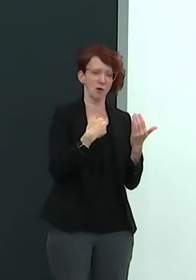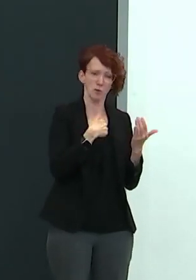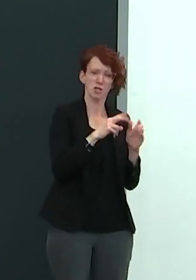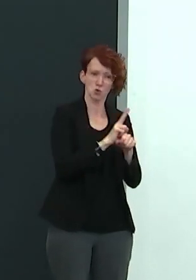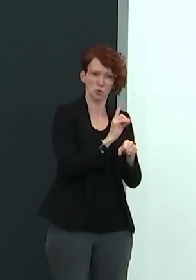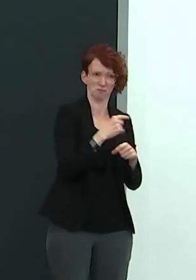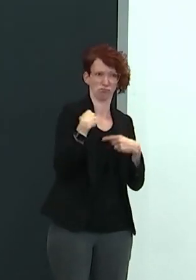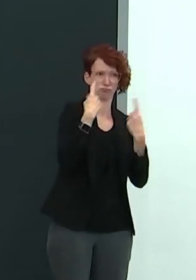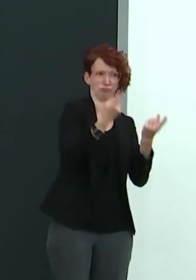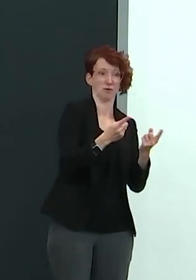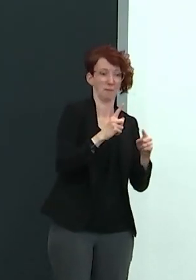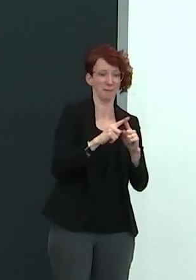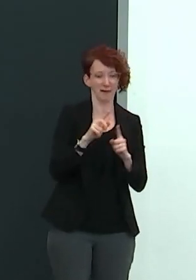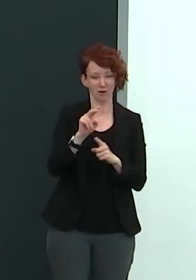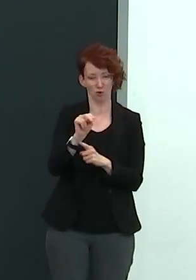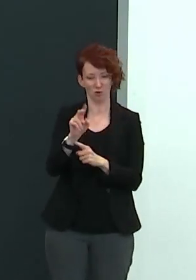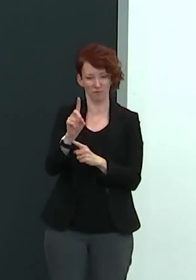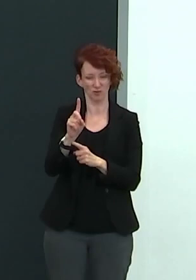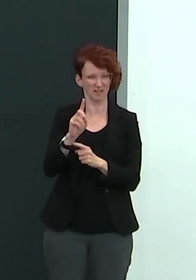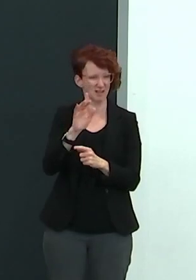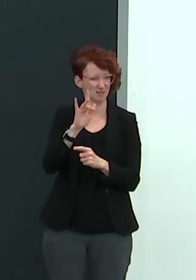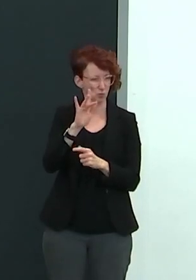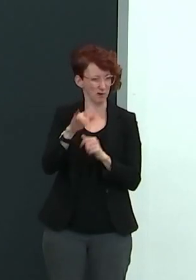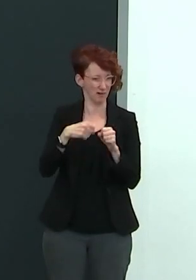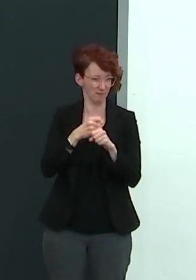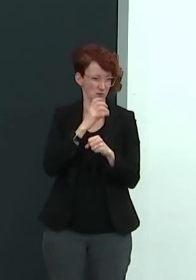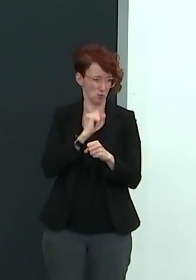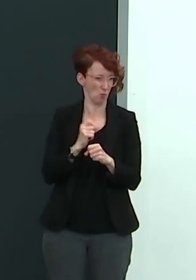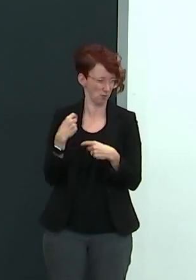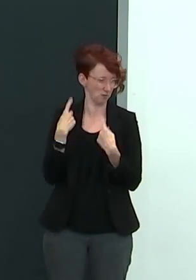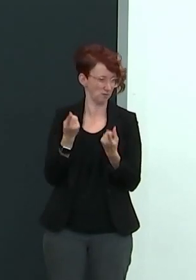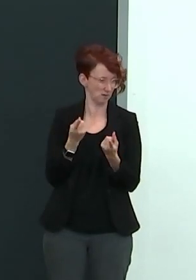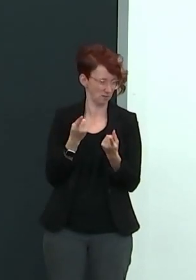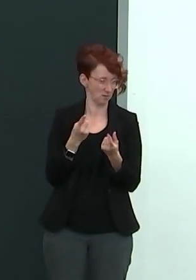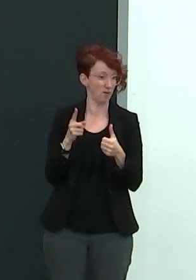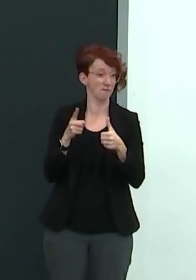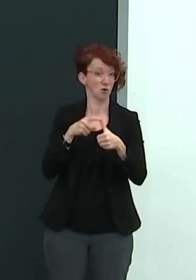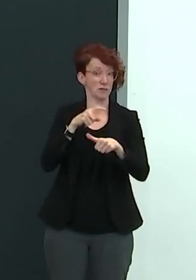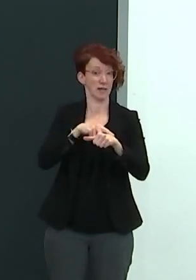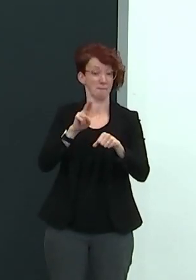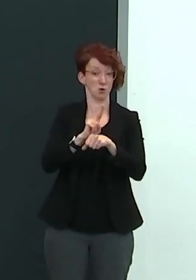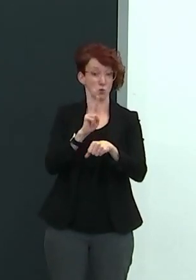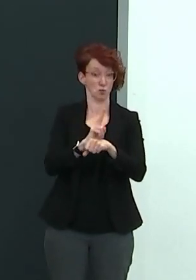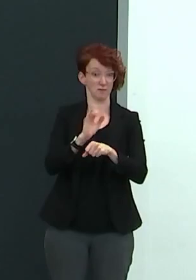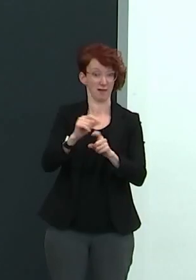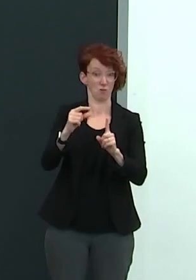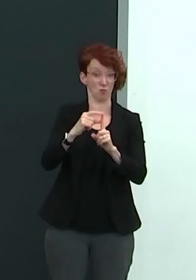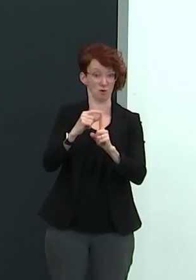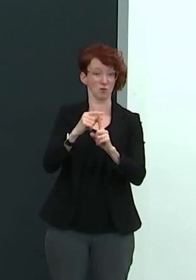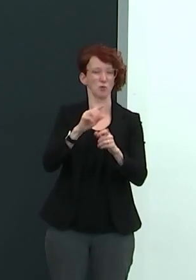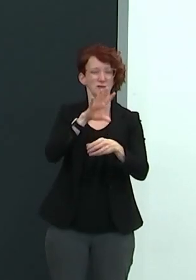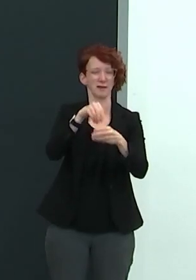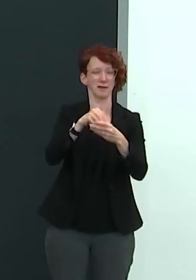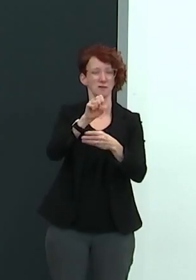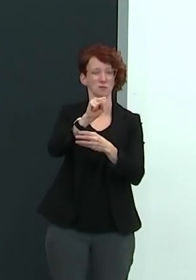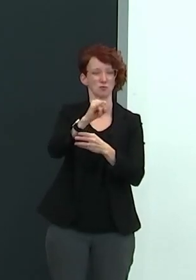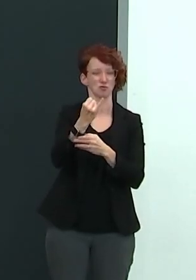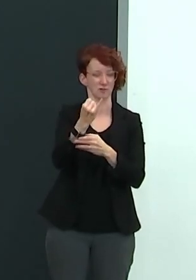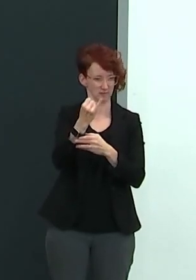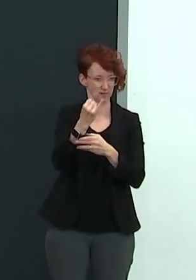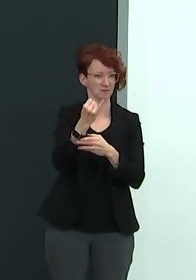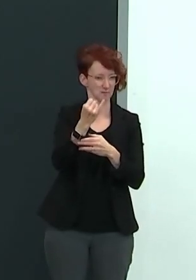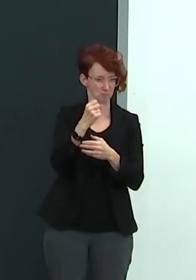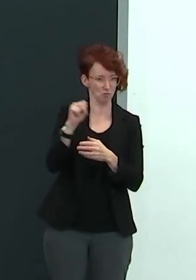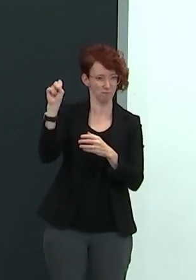late 1990s, neurodiversity was first used in the context of a social justice movement that aimed to promote equality